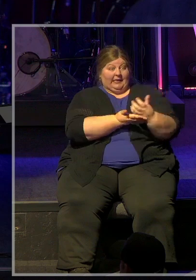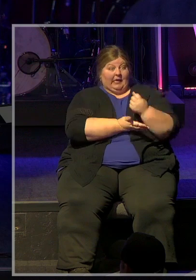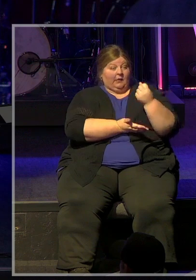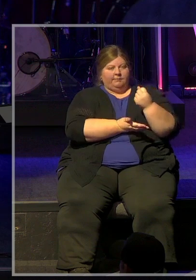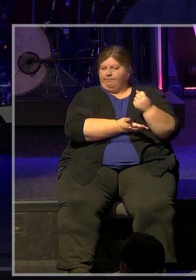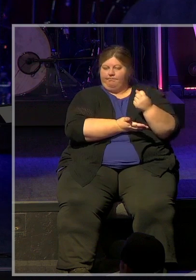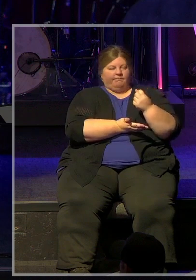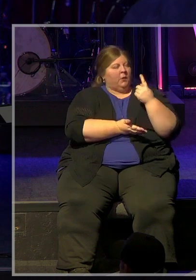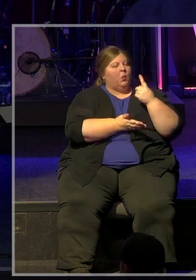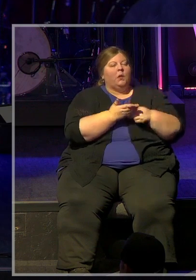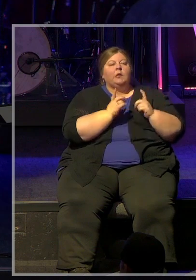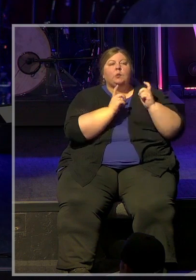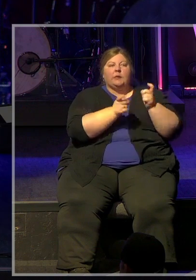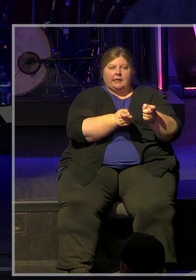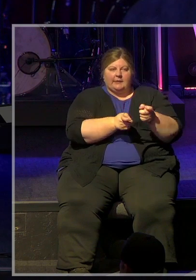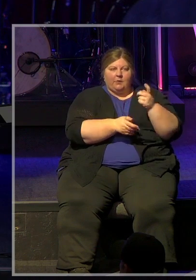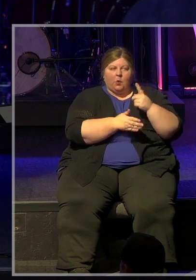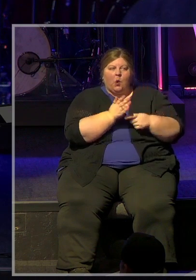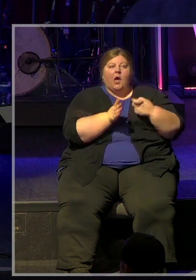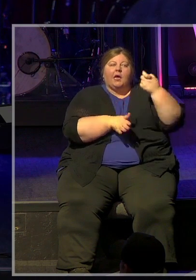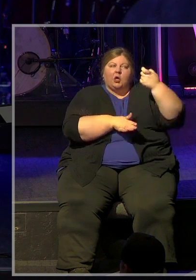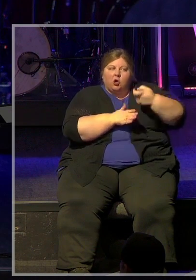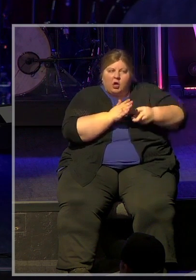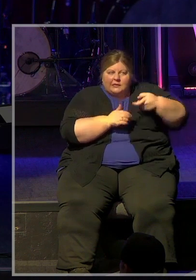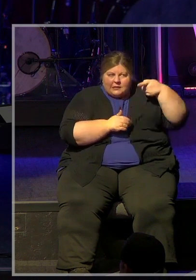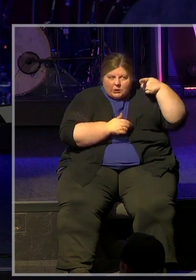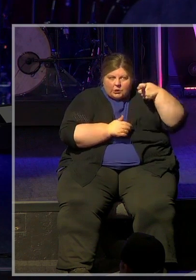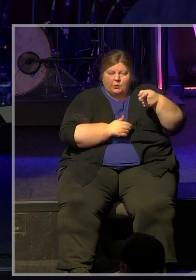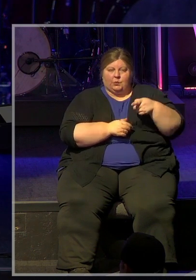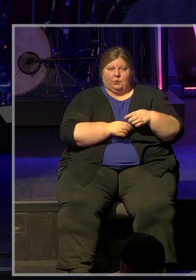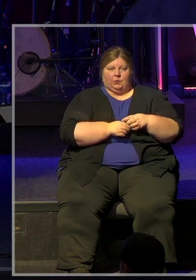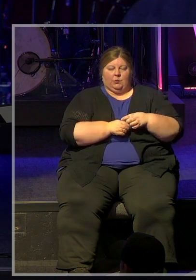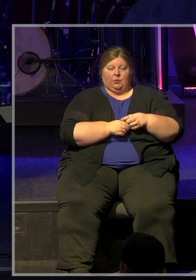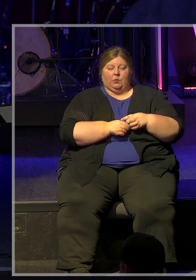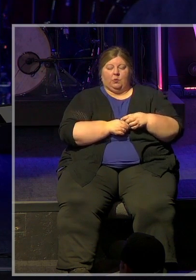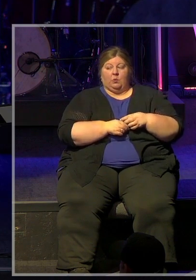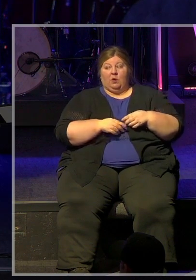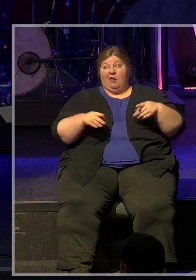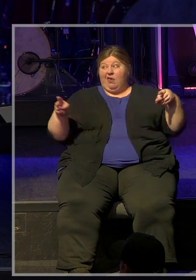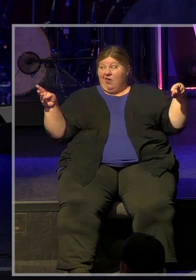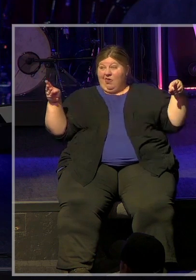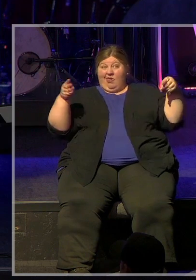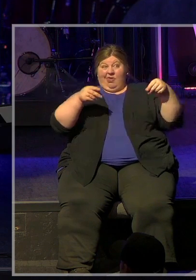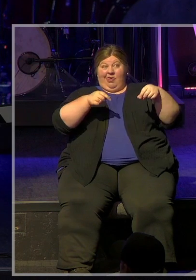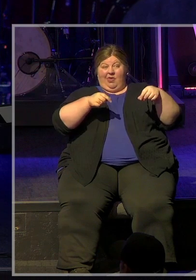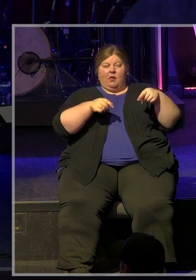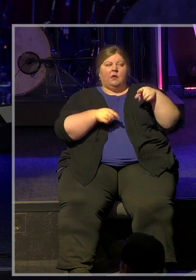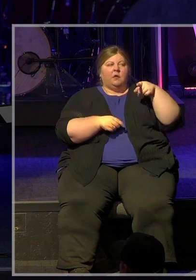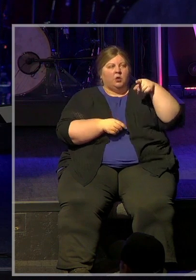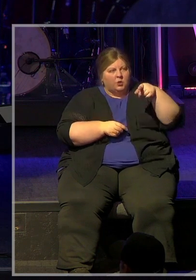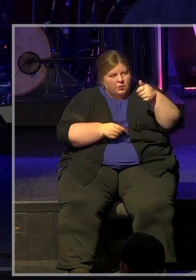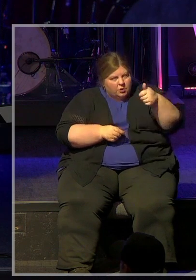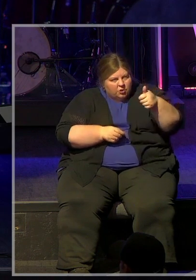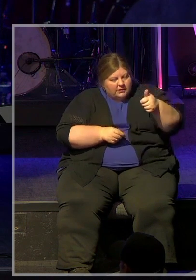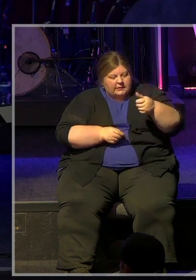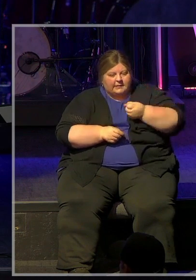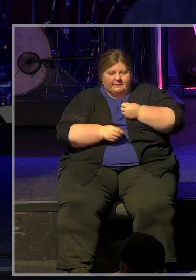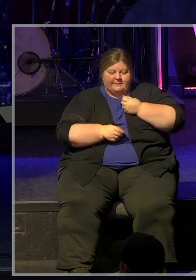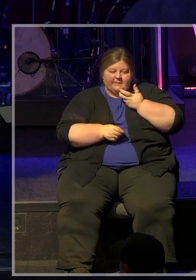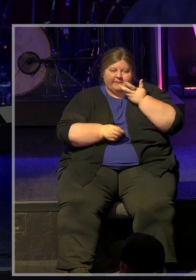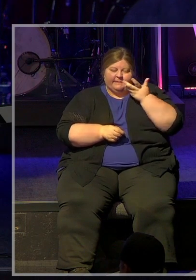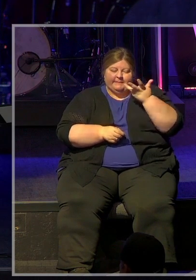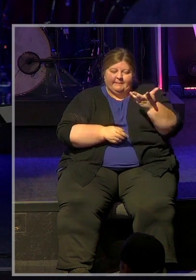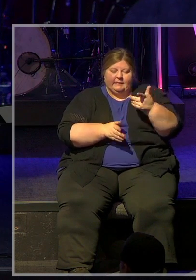what costs you. And that's the last one. It's not someone else's cost. It's the cost of yourself. Do you